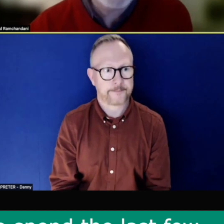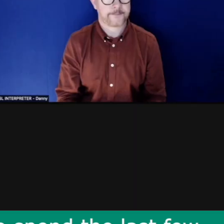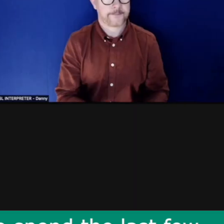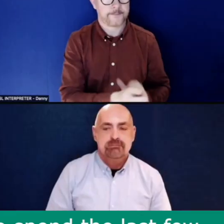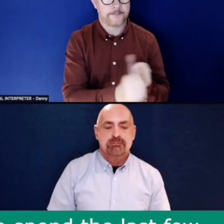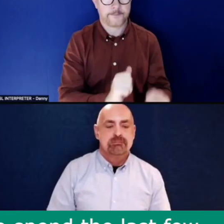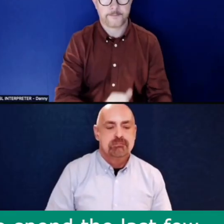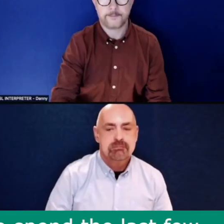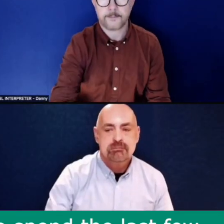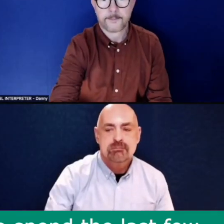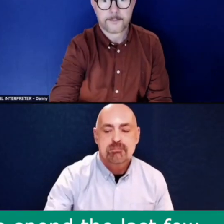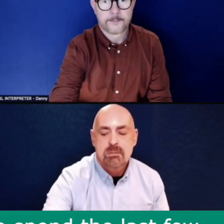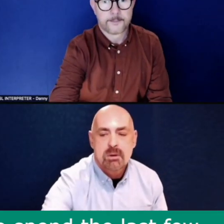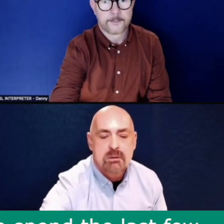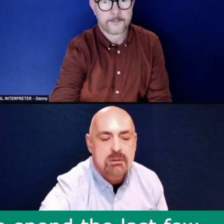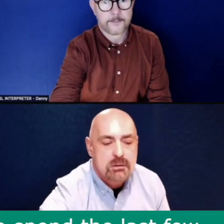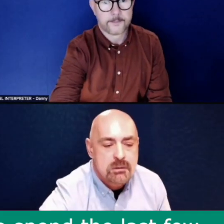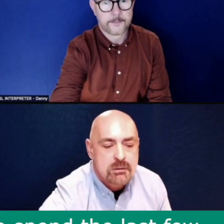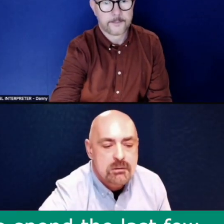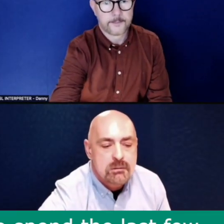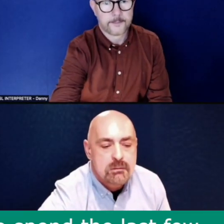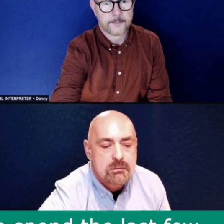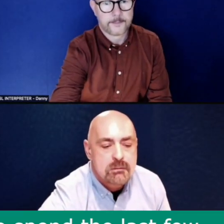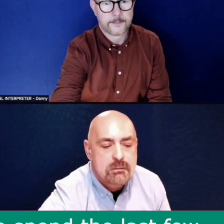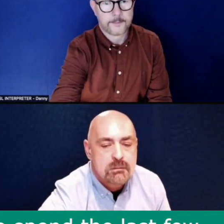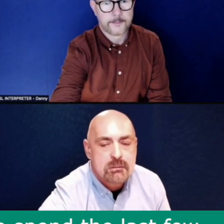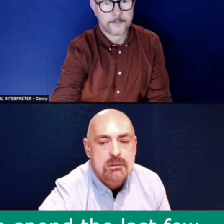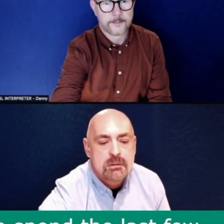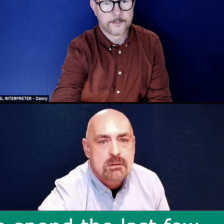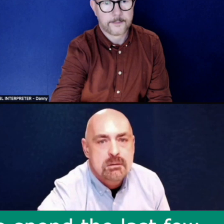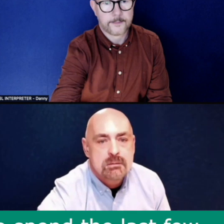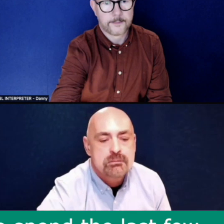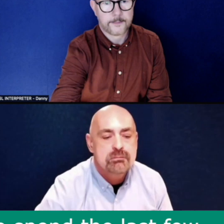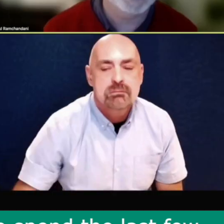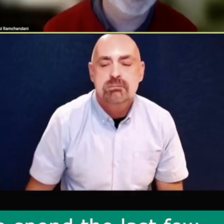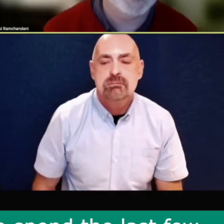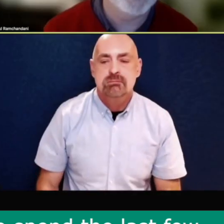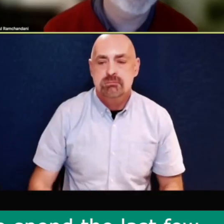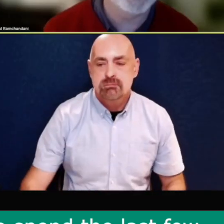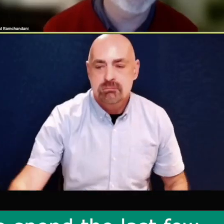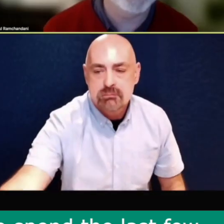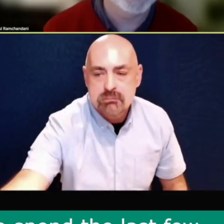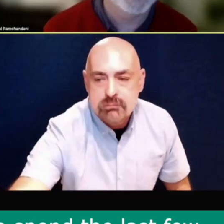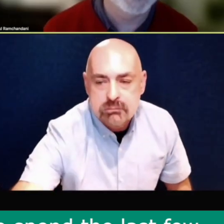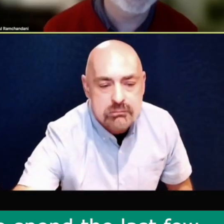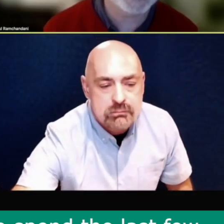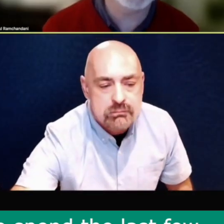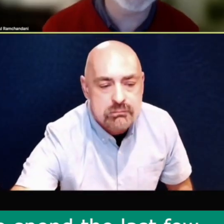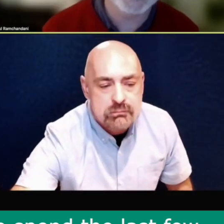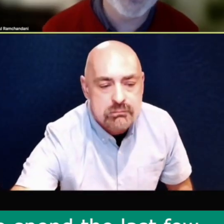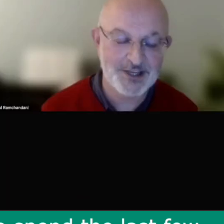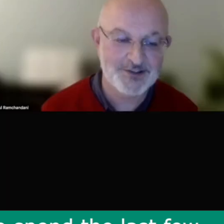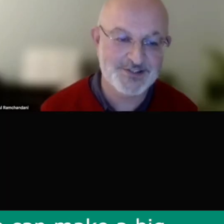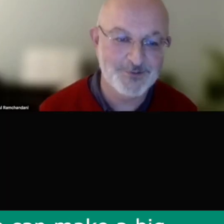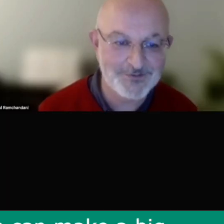I'm now just going to spend the last few minutes of my talk focusing on the second group of